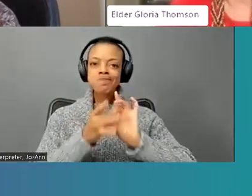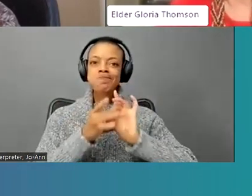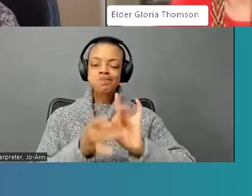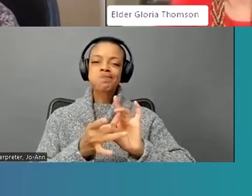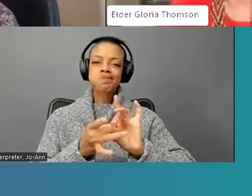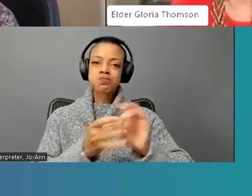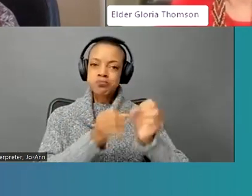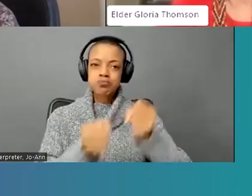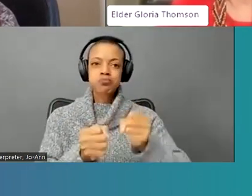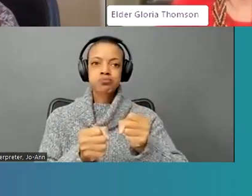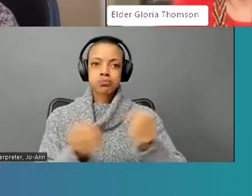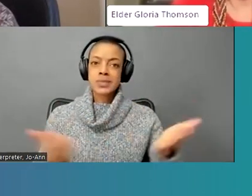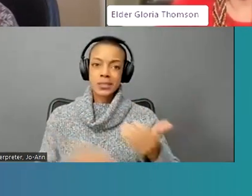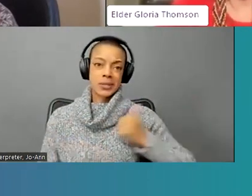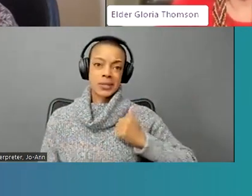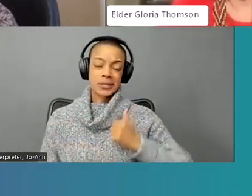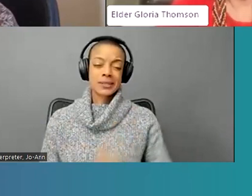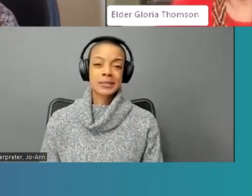in this country.